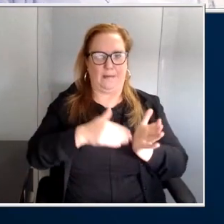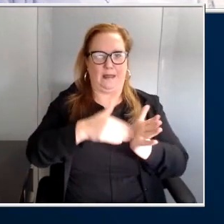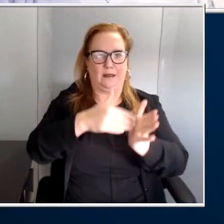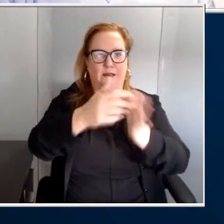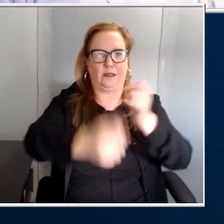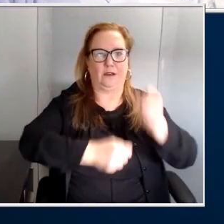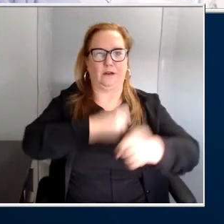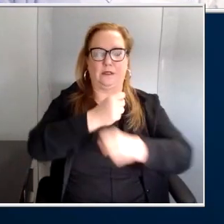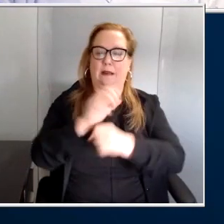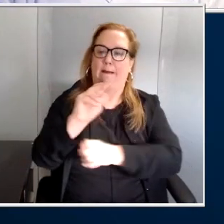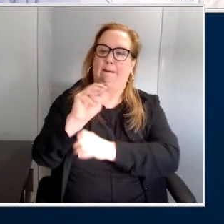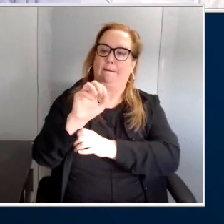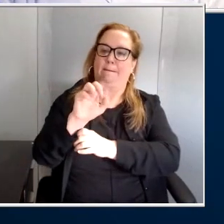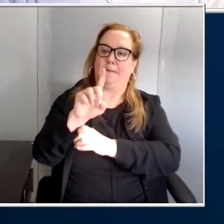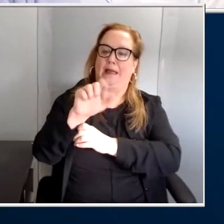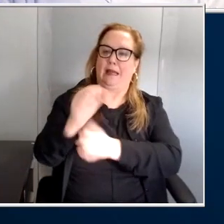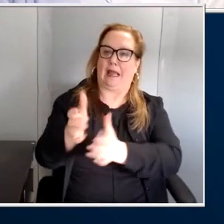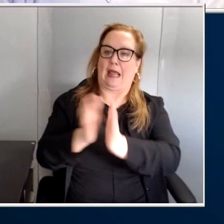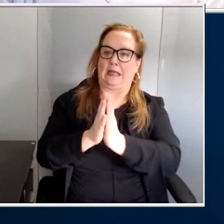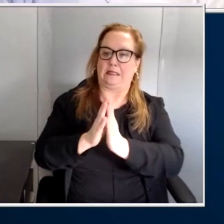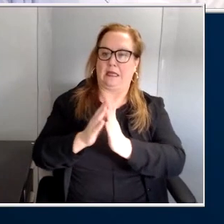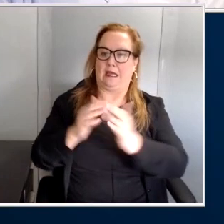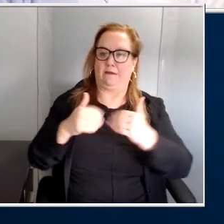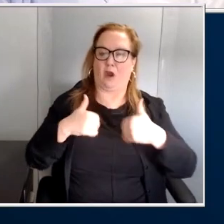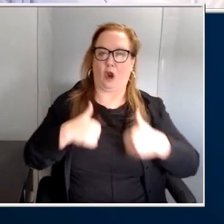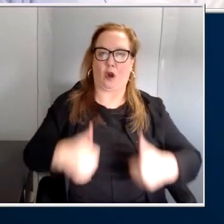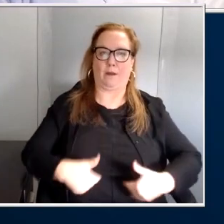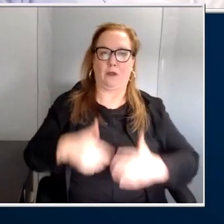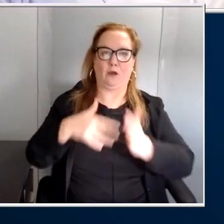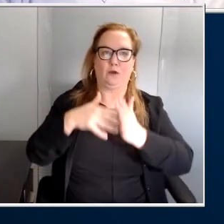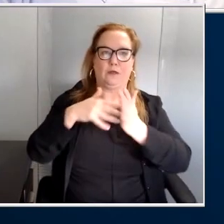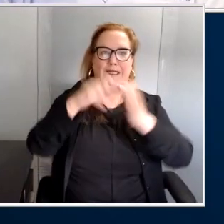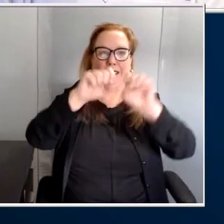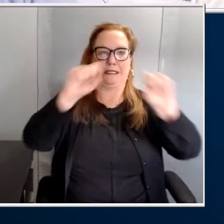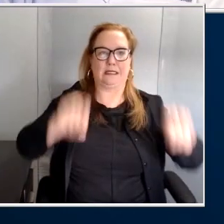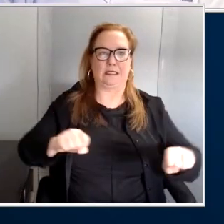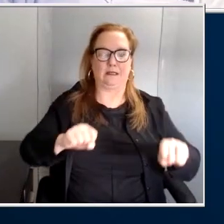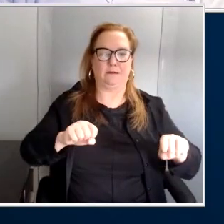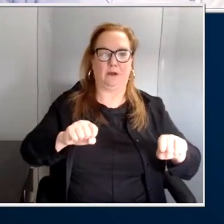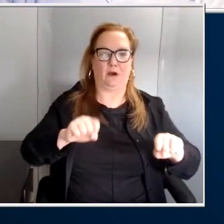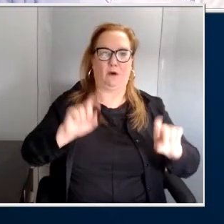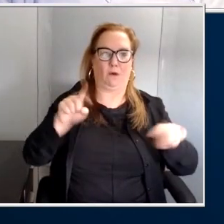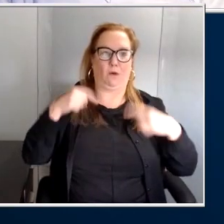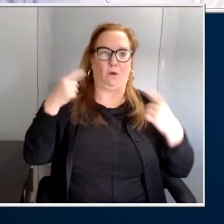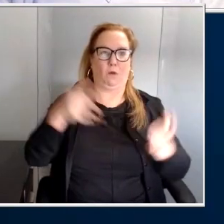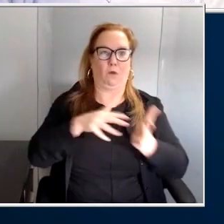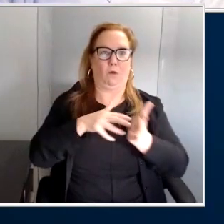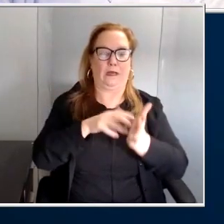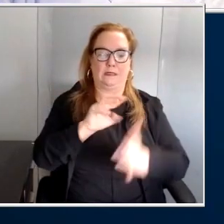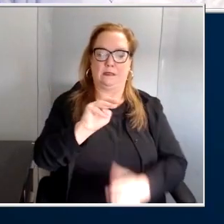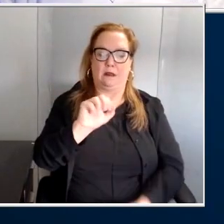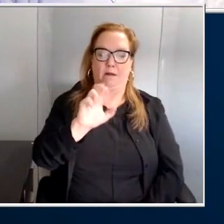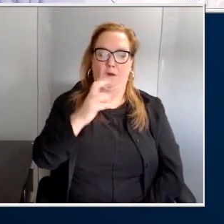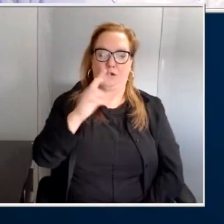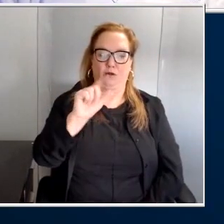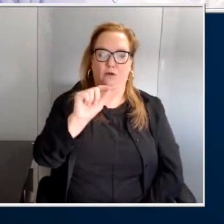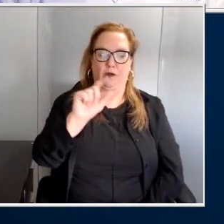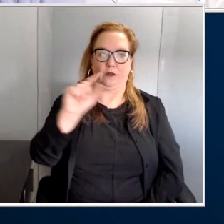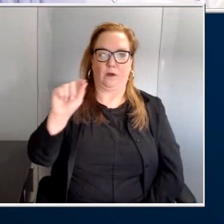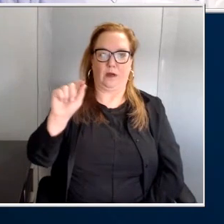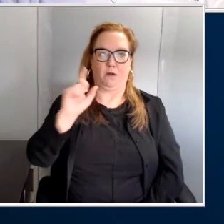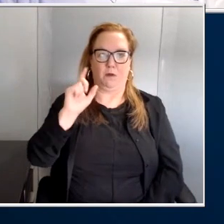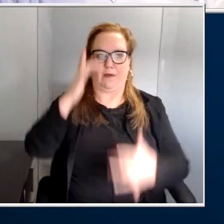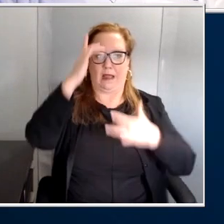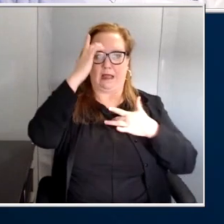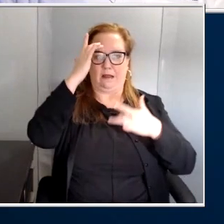asks if this is because our immune systems are weaker since March of 2020. I don't think our immune systems are weaker, folks. We've been having plenty of illnesses out there to deal